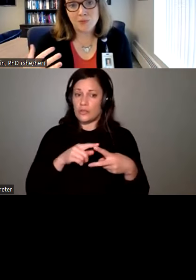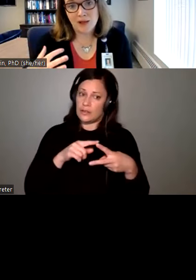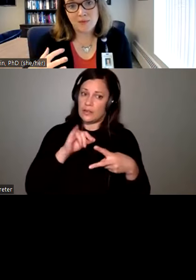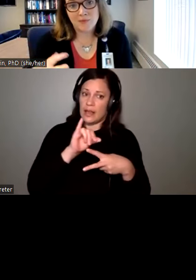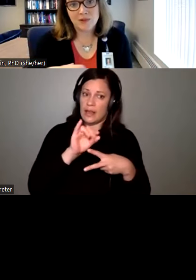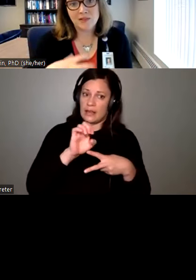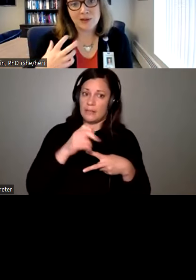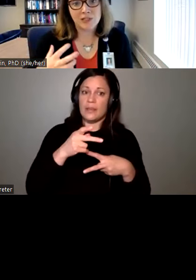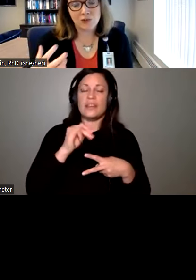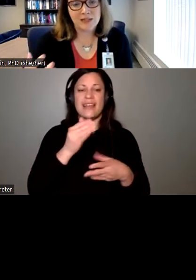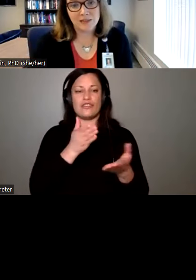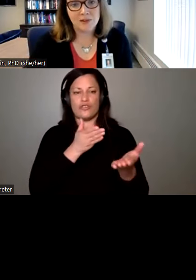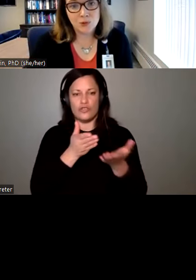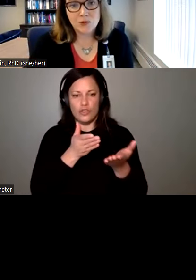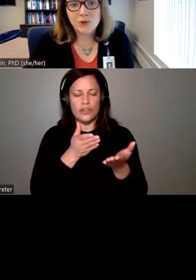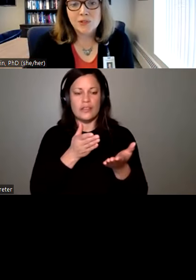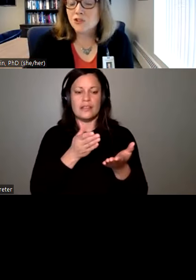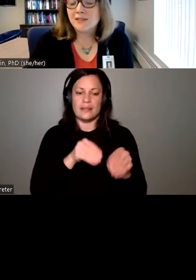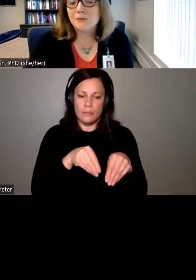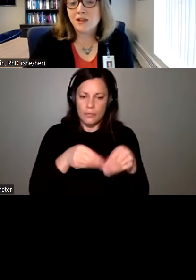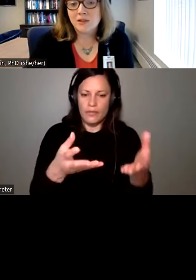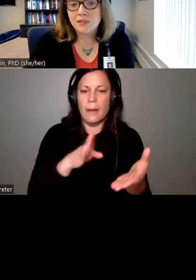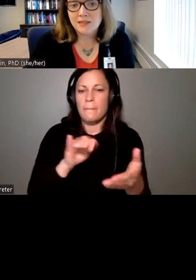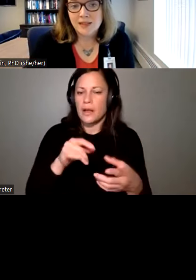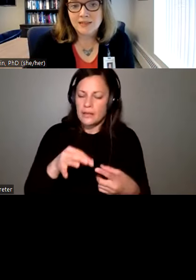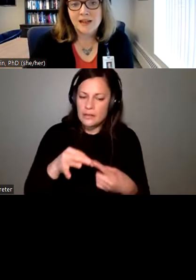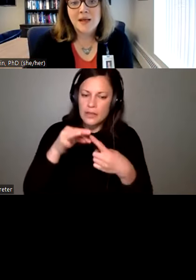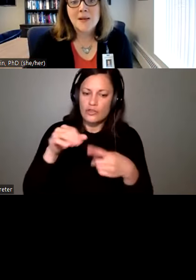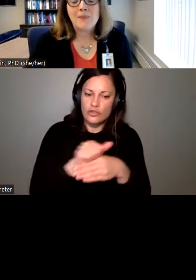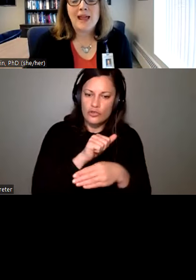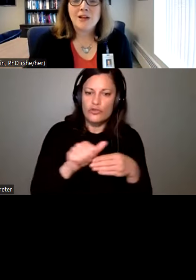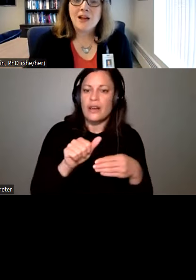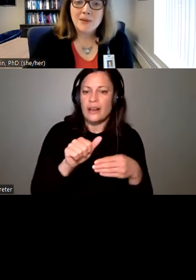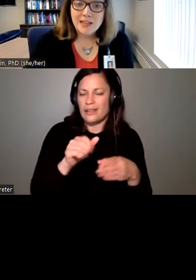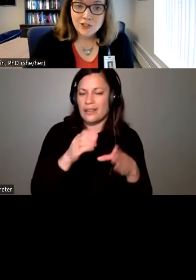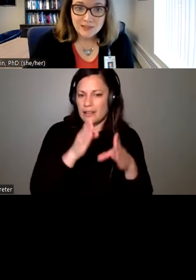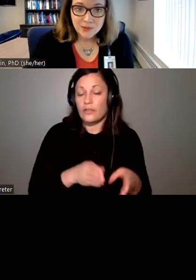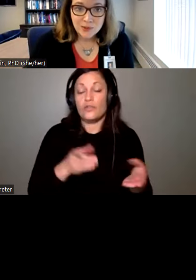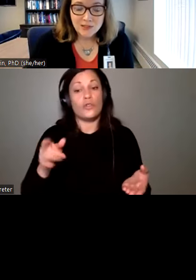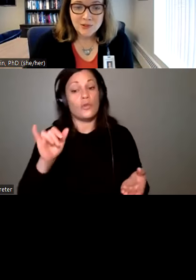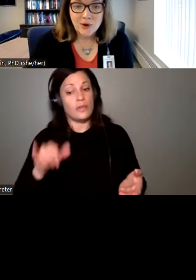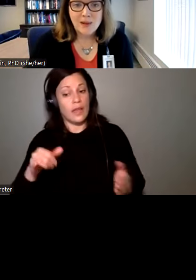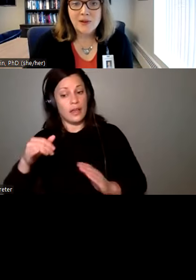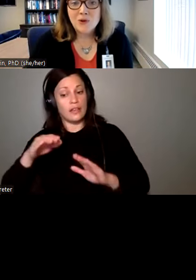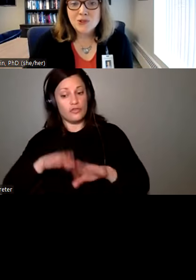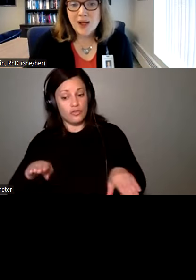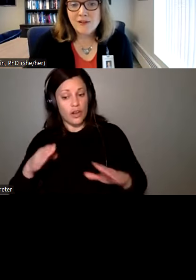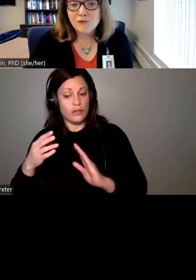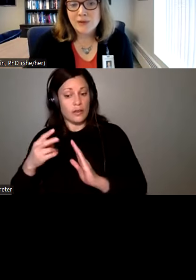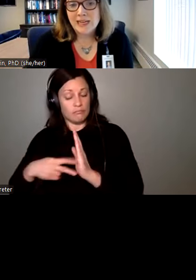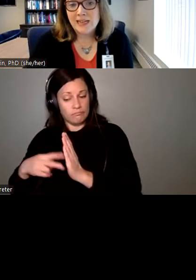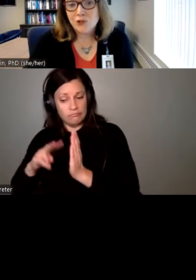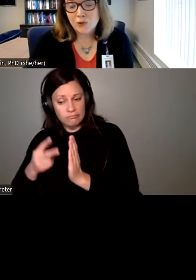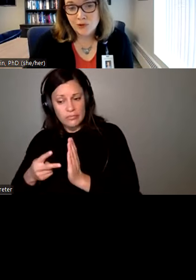special, specially trained individual. So a same child with dyslexia may have accommodations, as we just described, but also